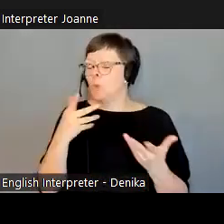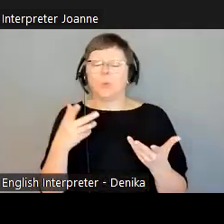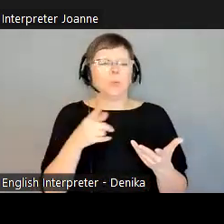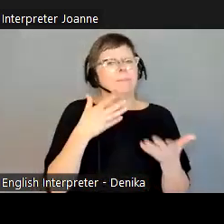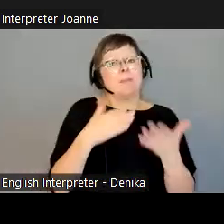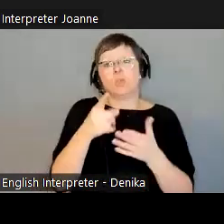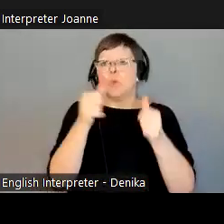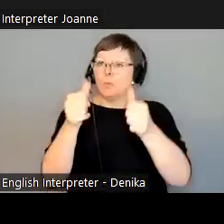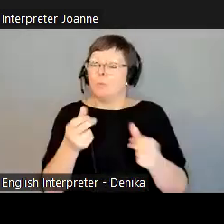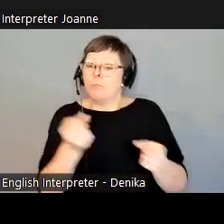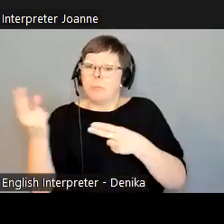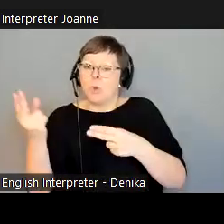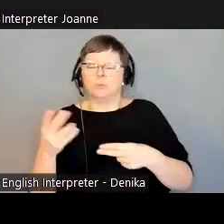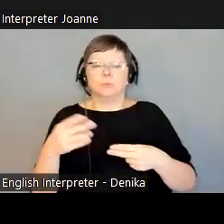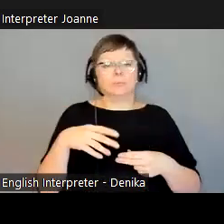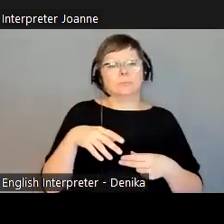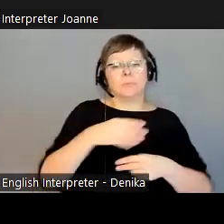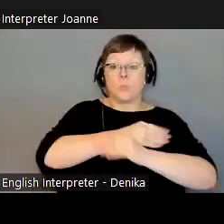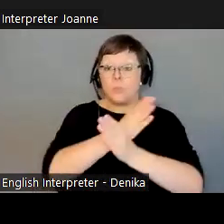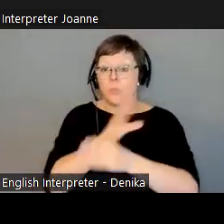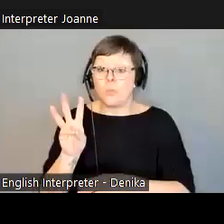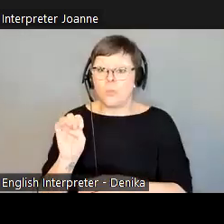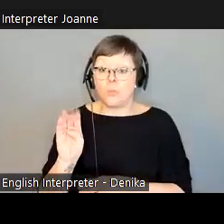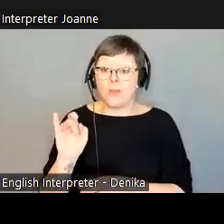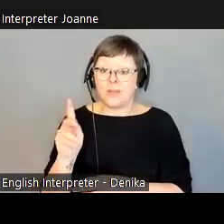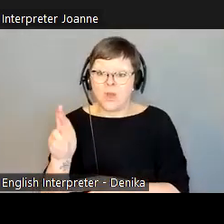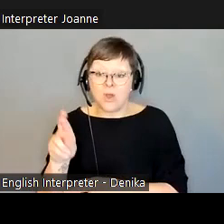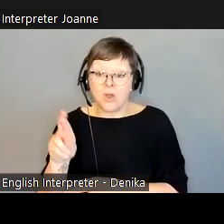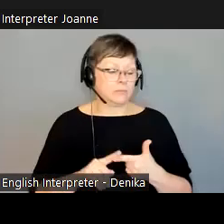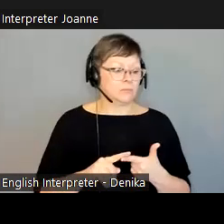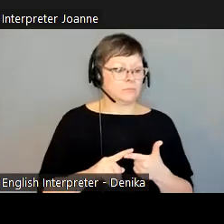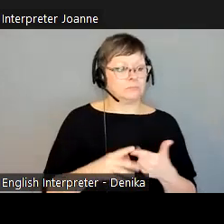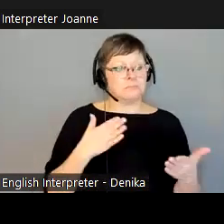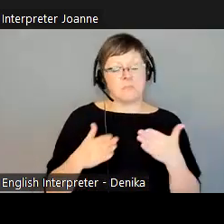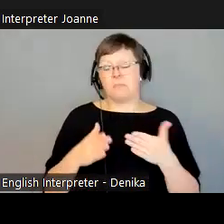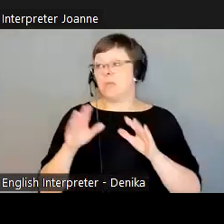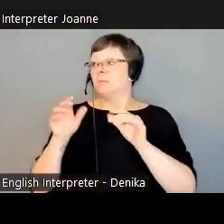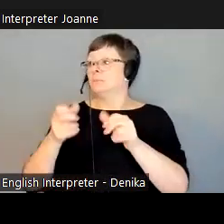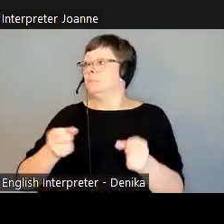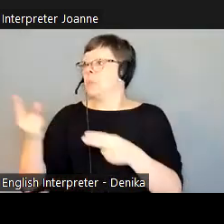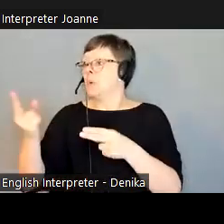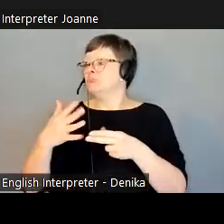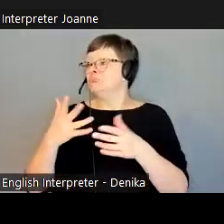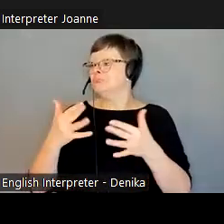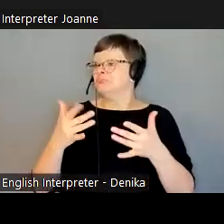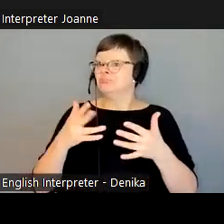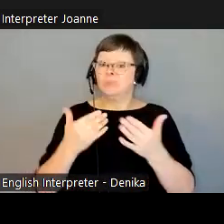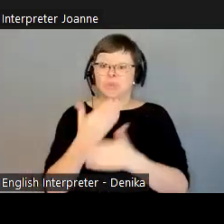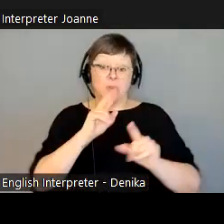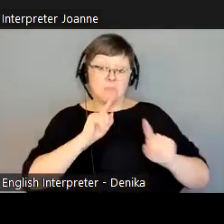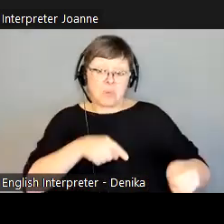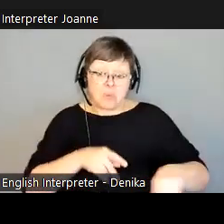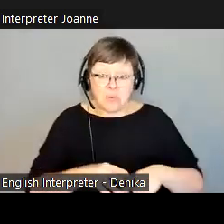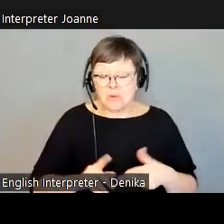you're hosting? Are you posting about a new report that you just put out? Are you just wanting to increase awareness of what